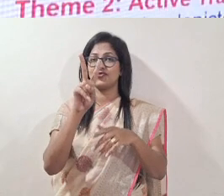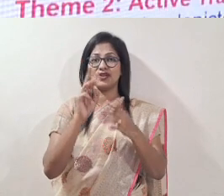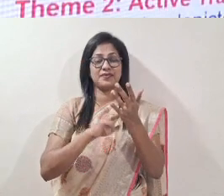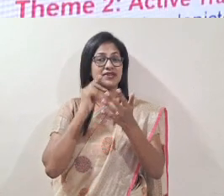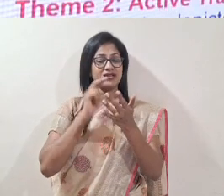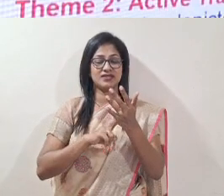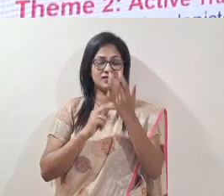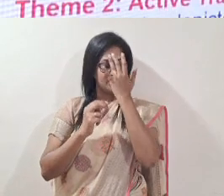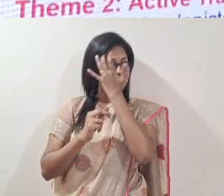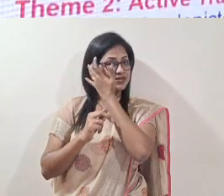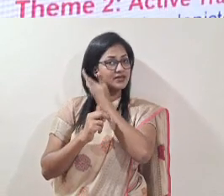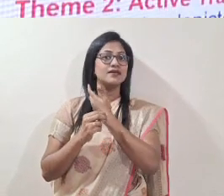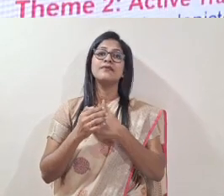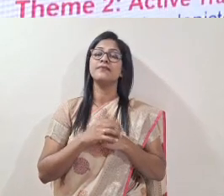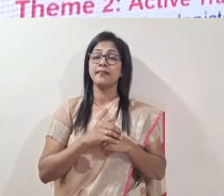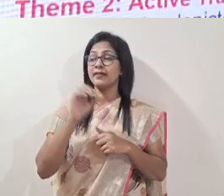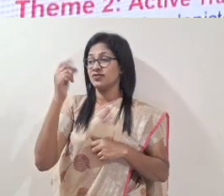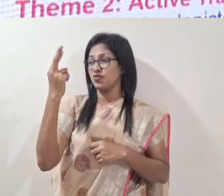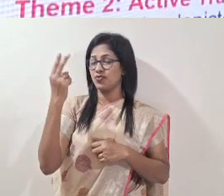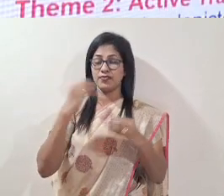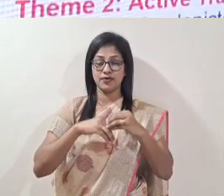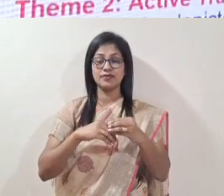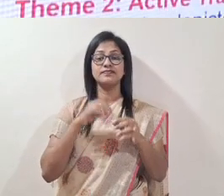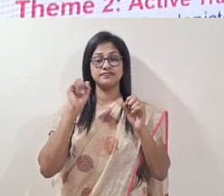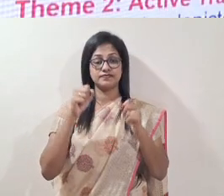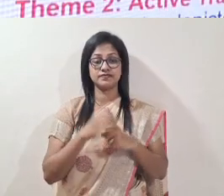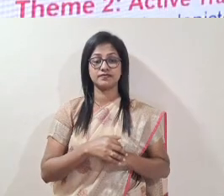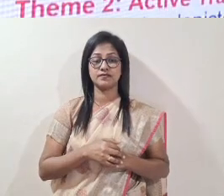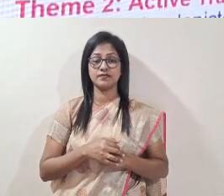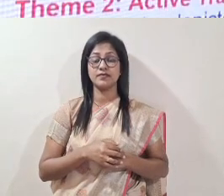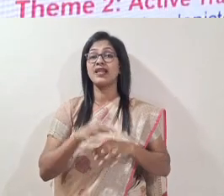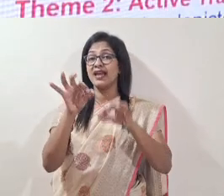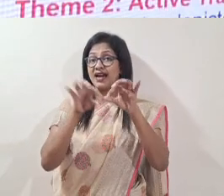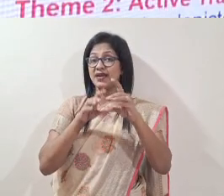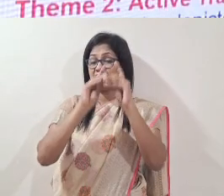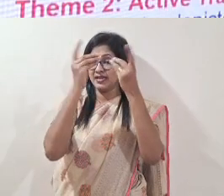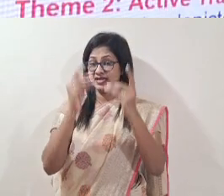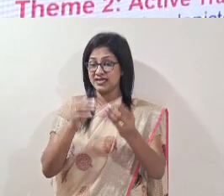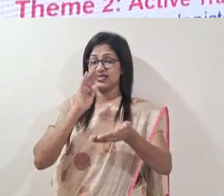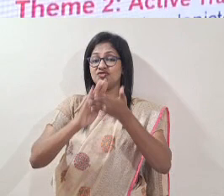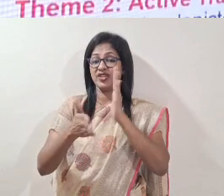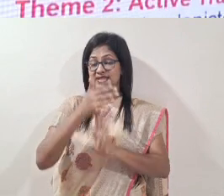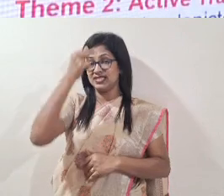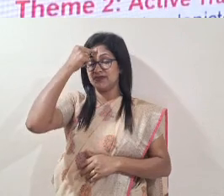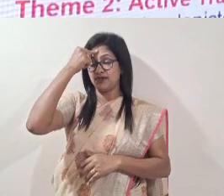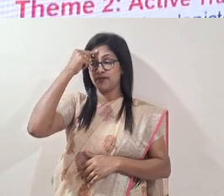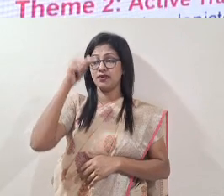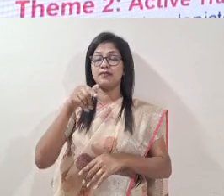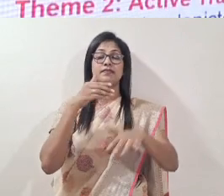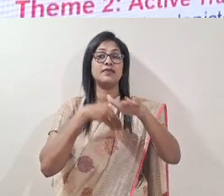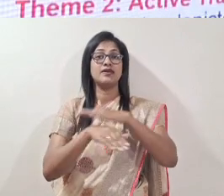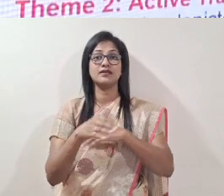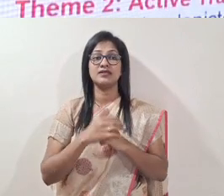more minutes. slides. Okay. So yeah, urban design challenges include